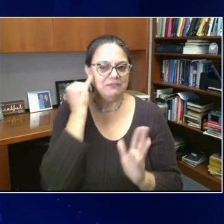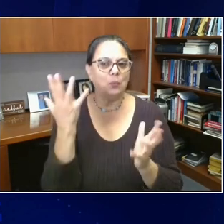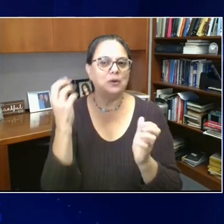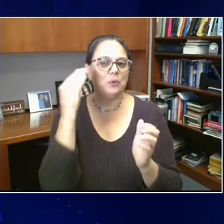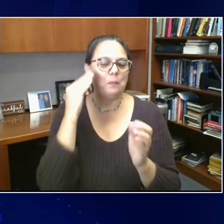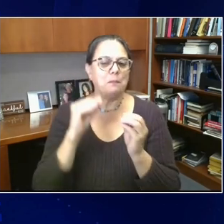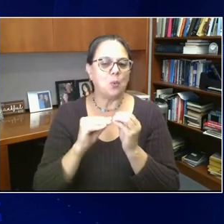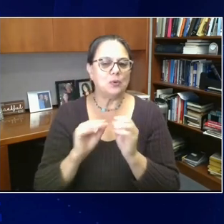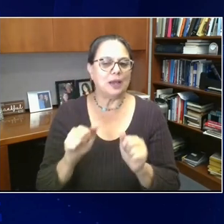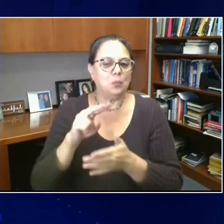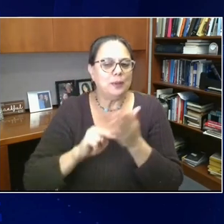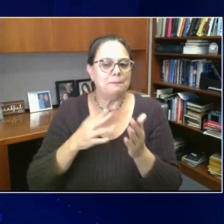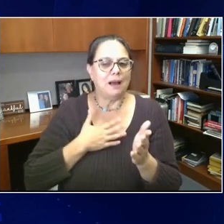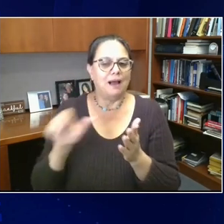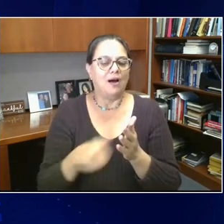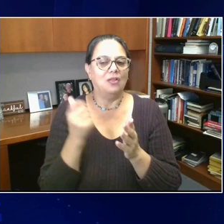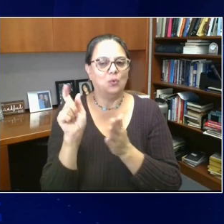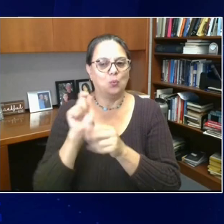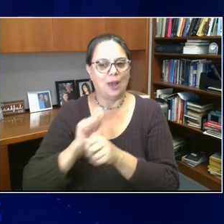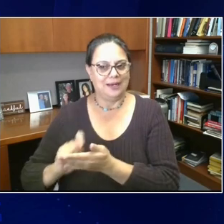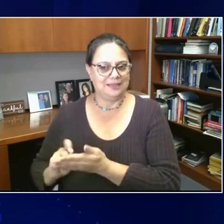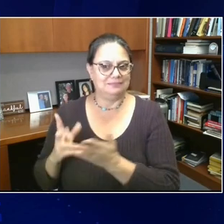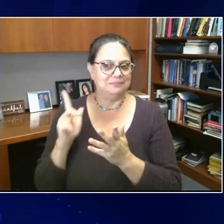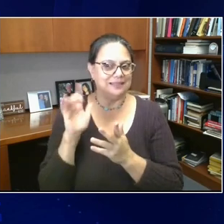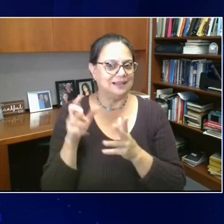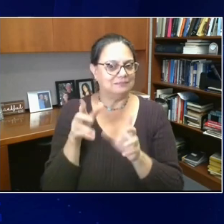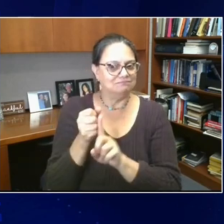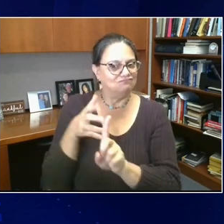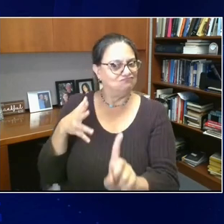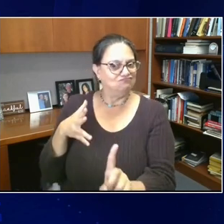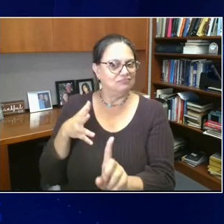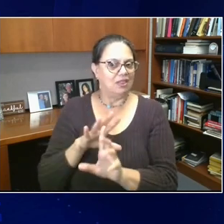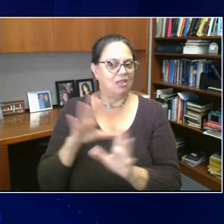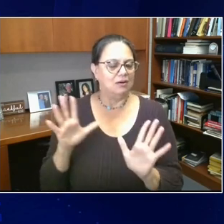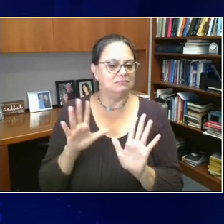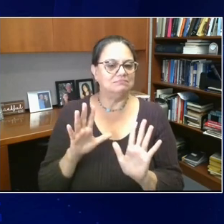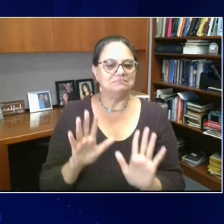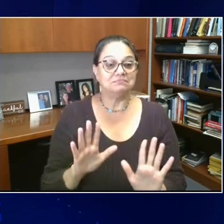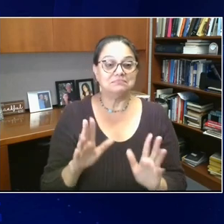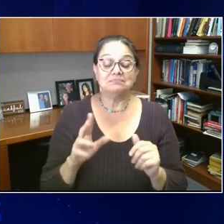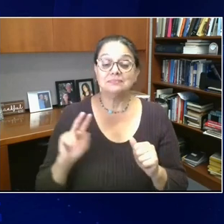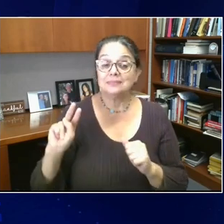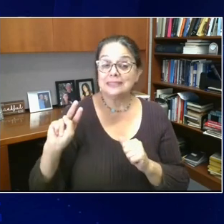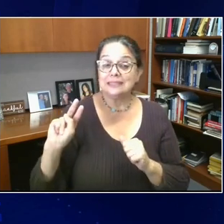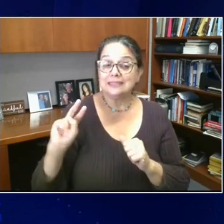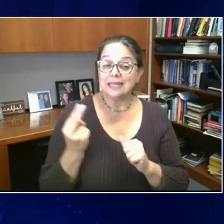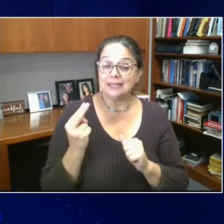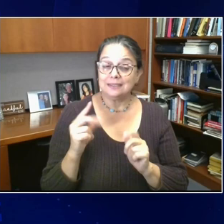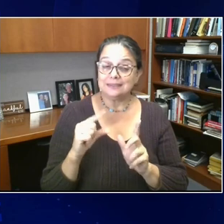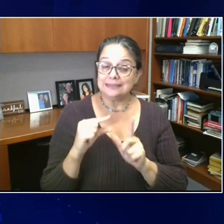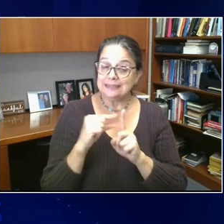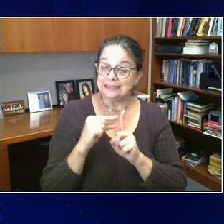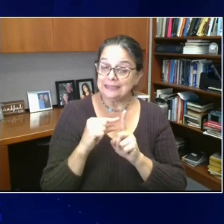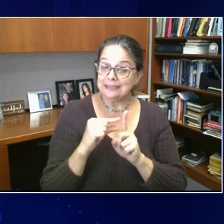of hearing loss. If you are interested in learning more, I refer you to my other writings which elaborate on